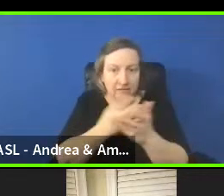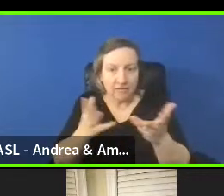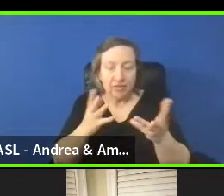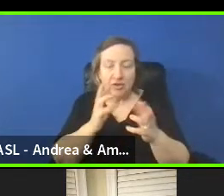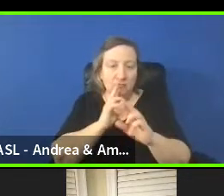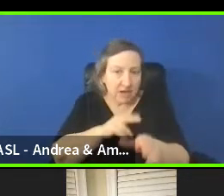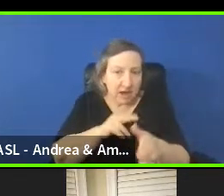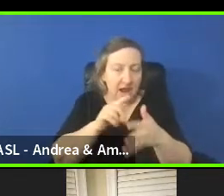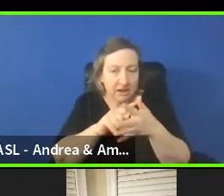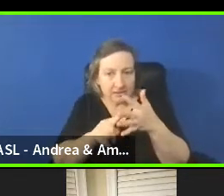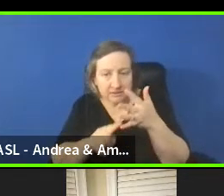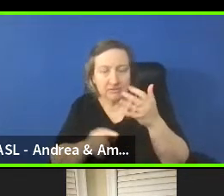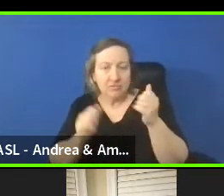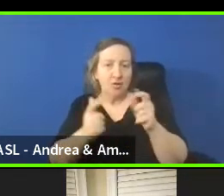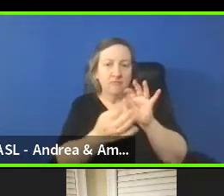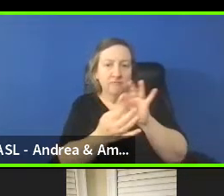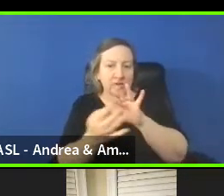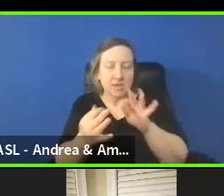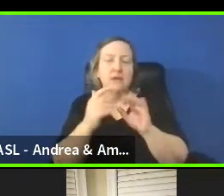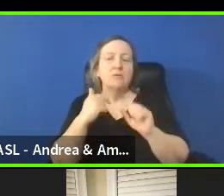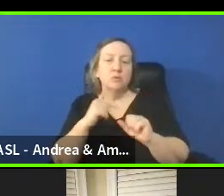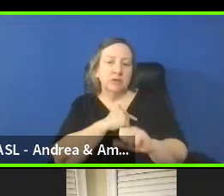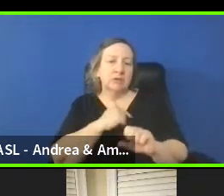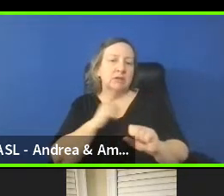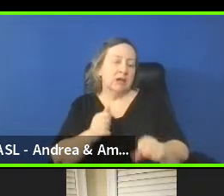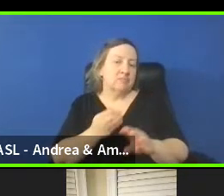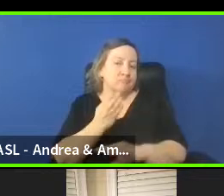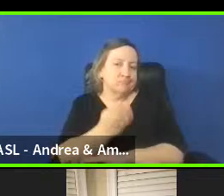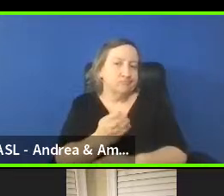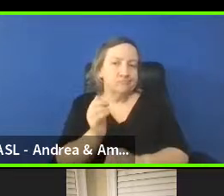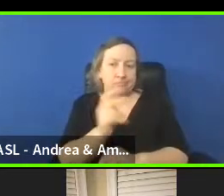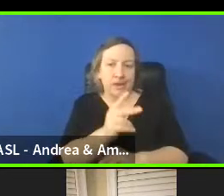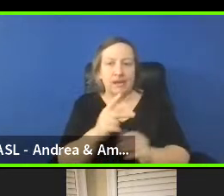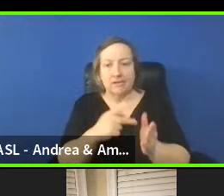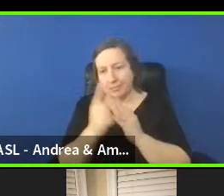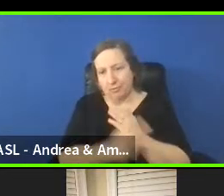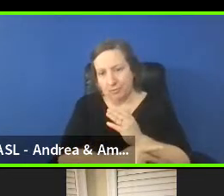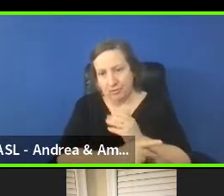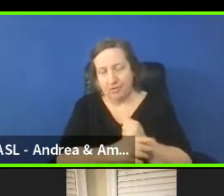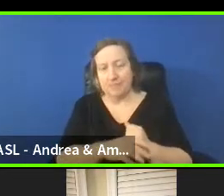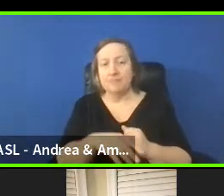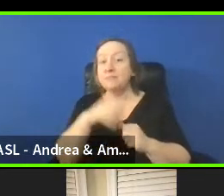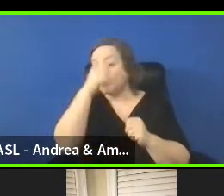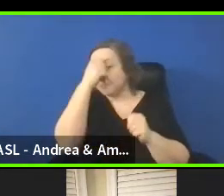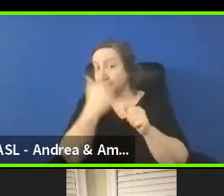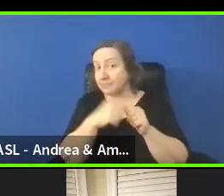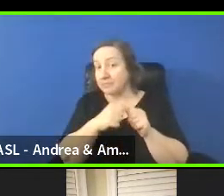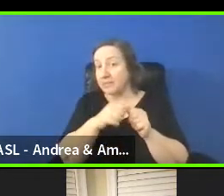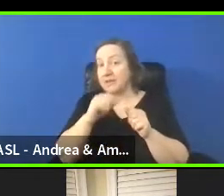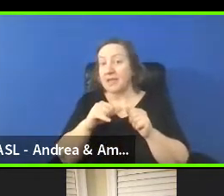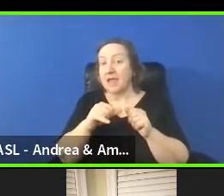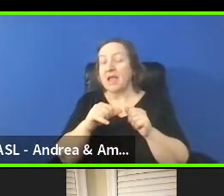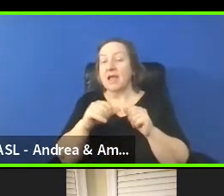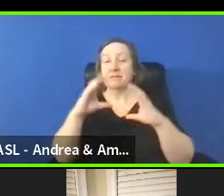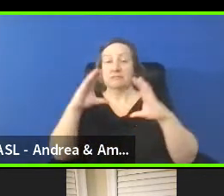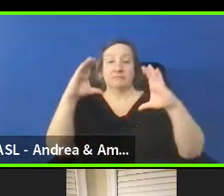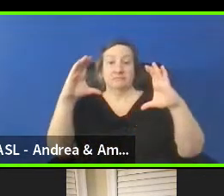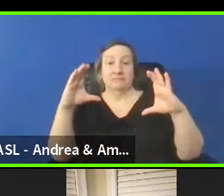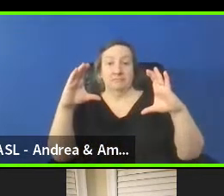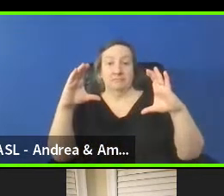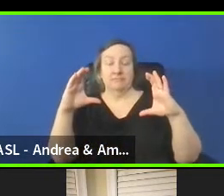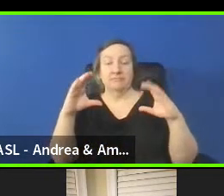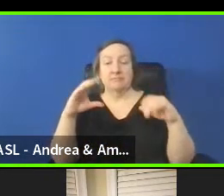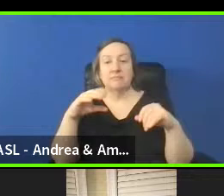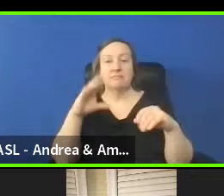can take input and put it back into the program. And if you recall that spinning wheel diagram